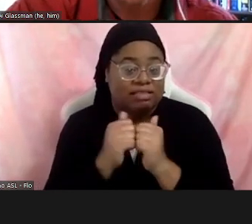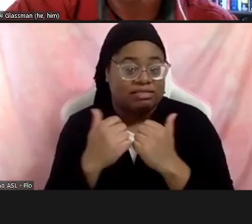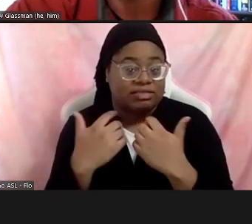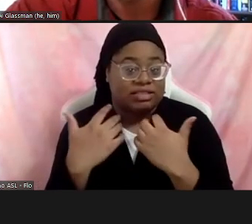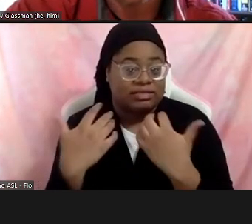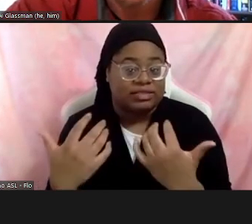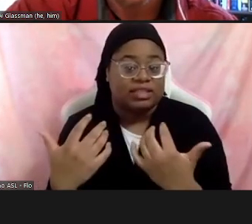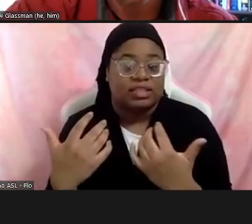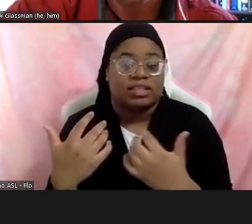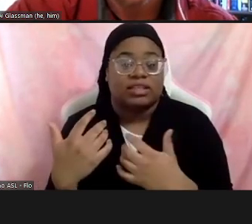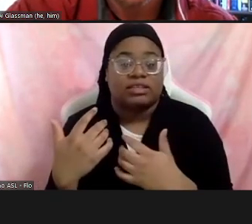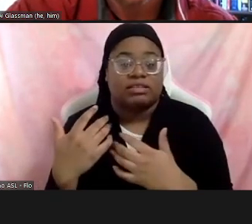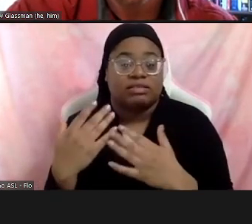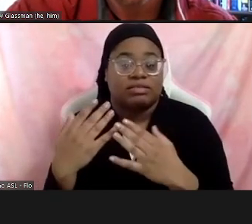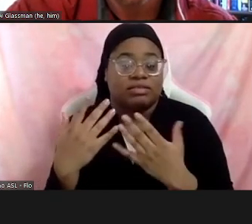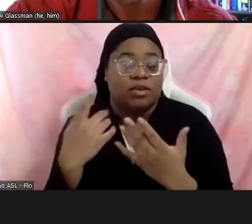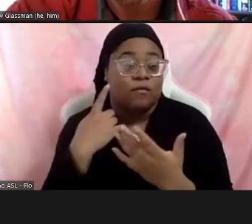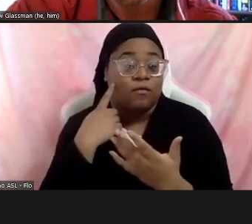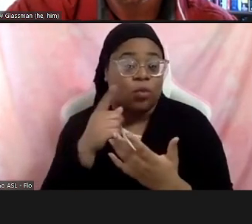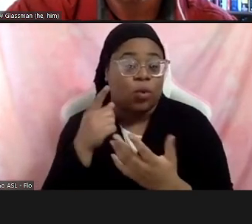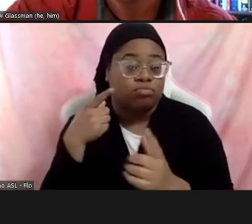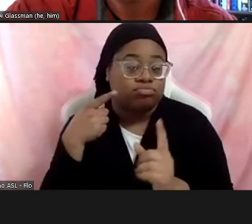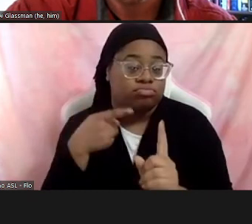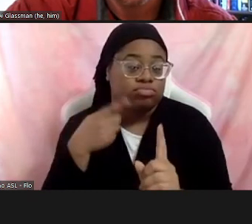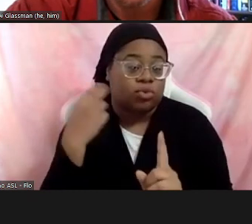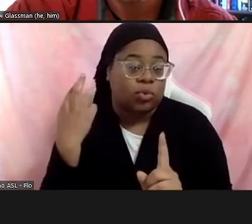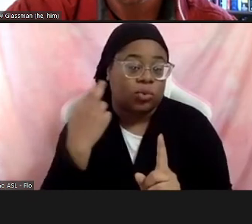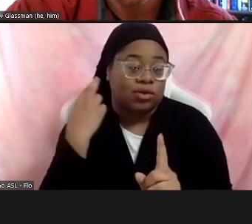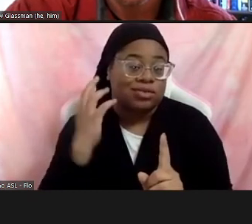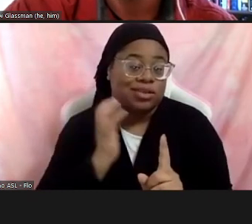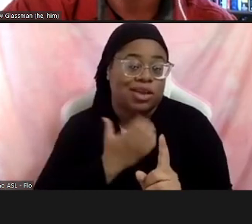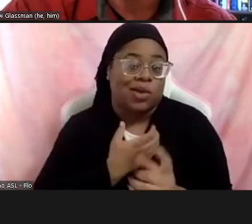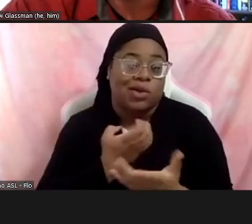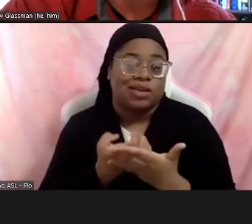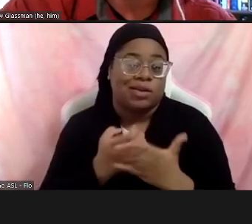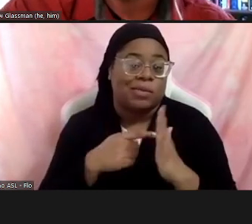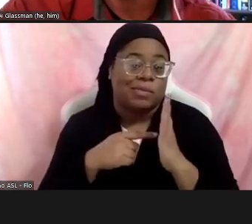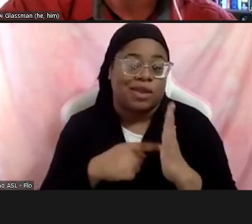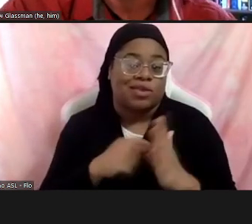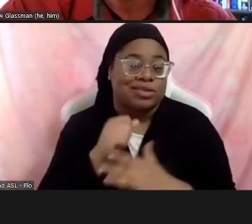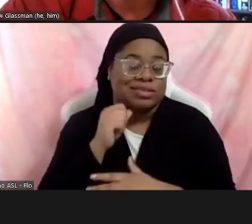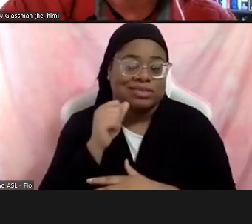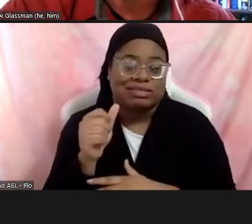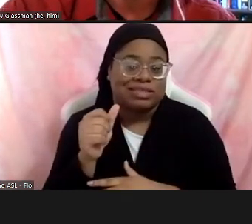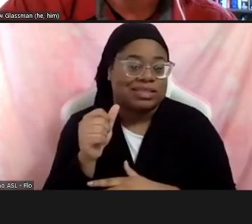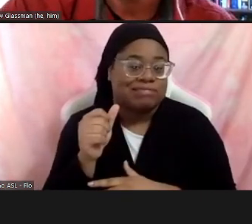symphonies for a particular reason. Our economic models are not compatible.